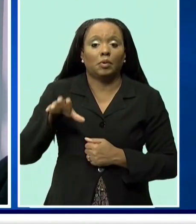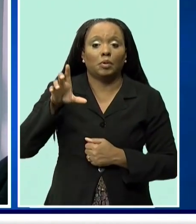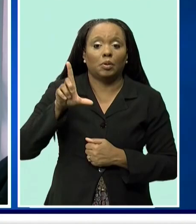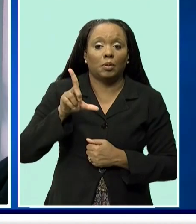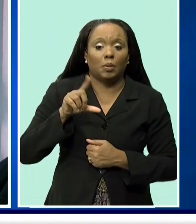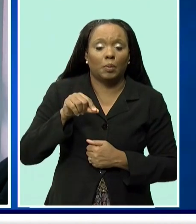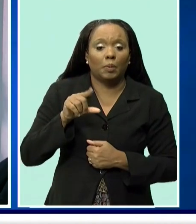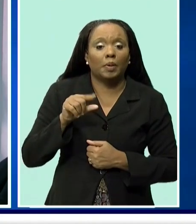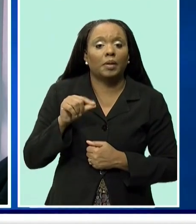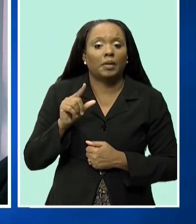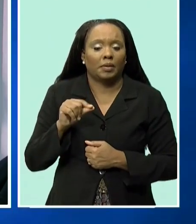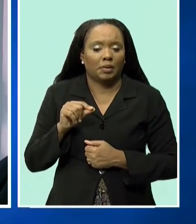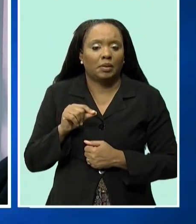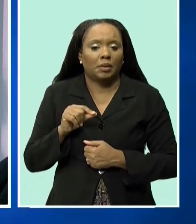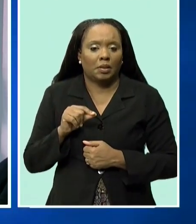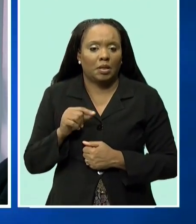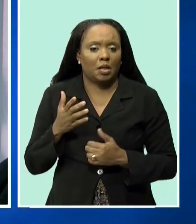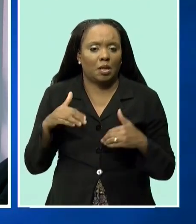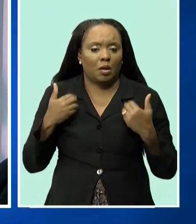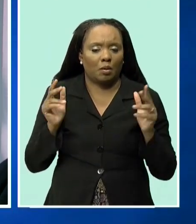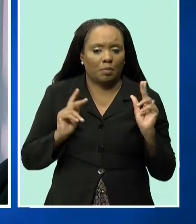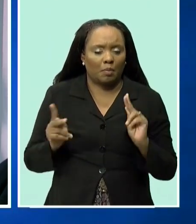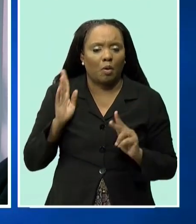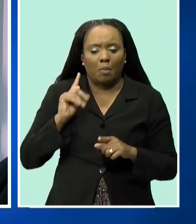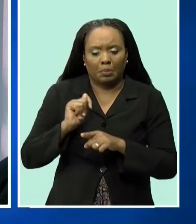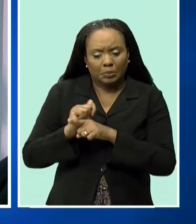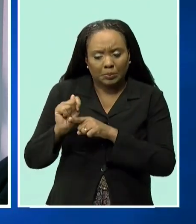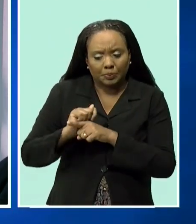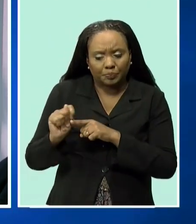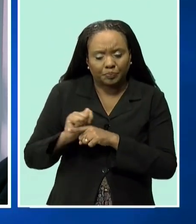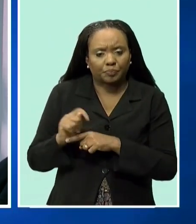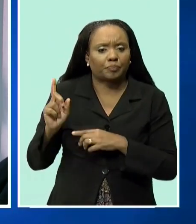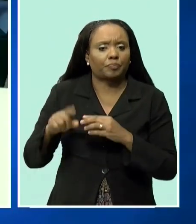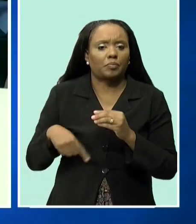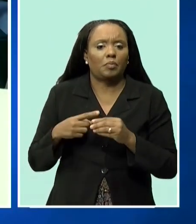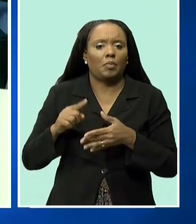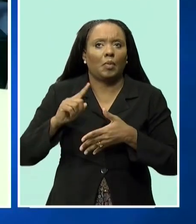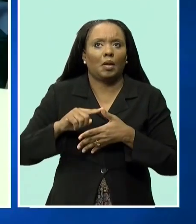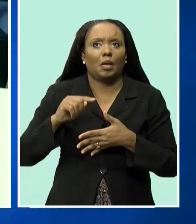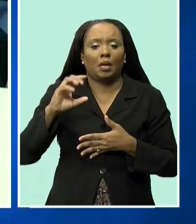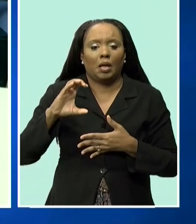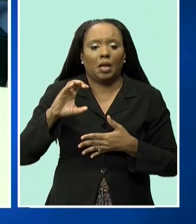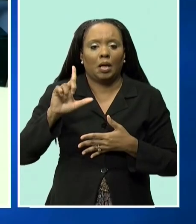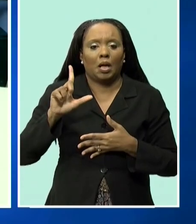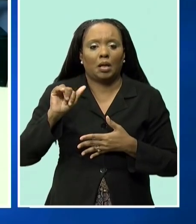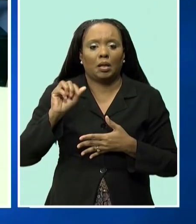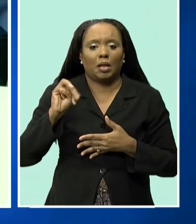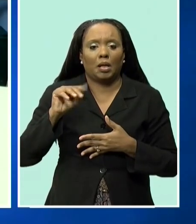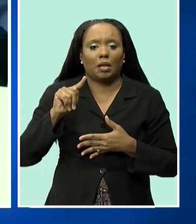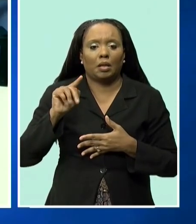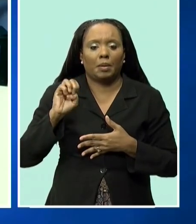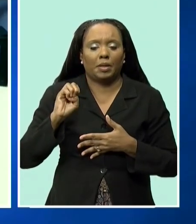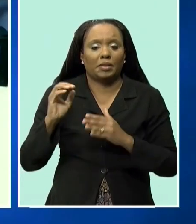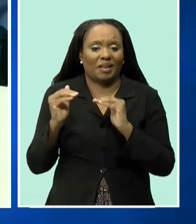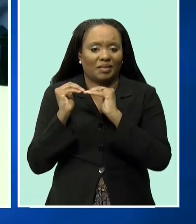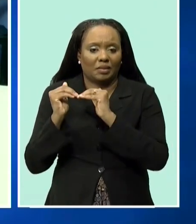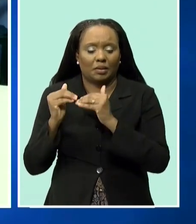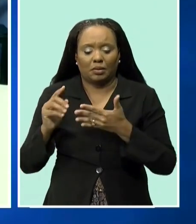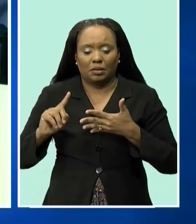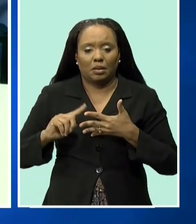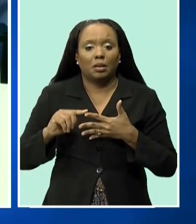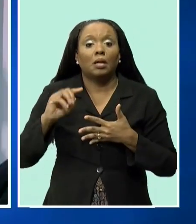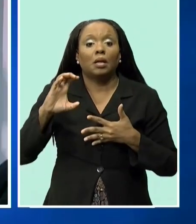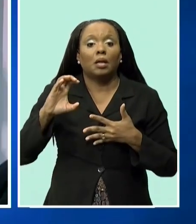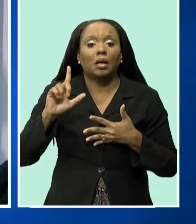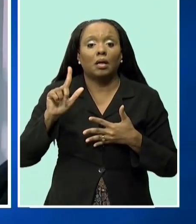being educated and sensitized to the issues of climate justice and climate change, and how agriculture will be